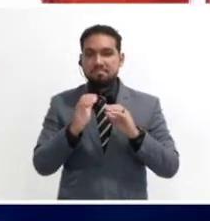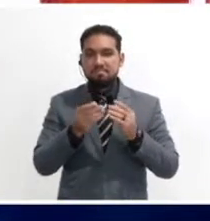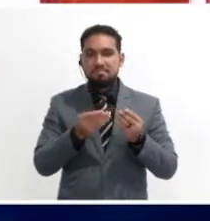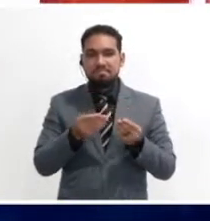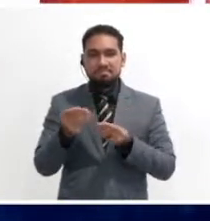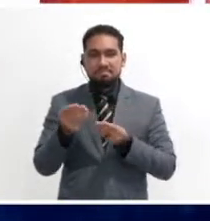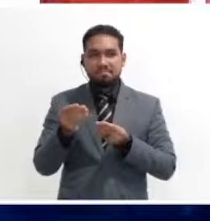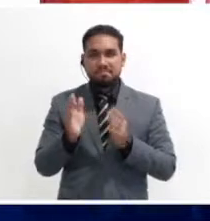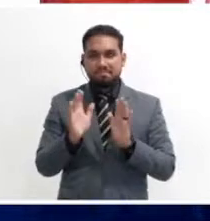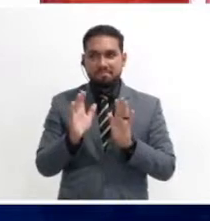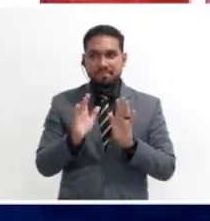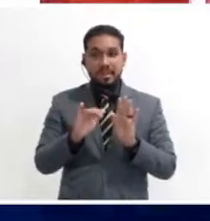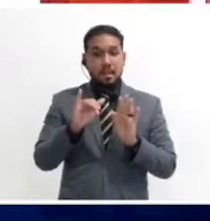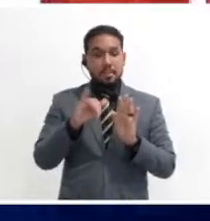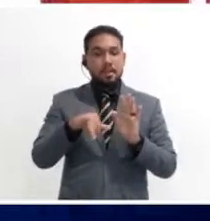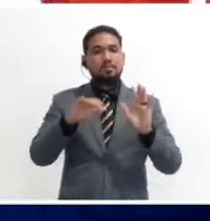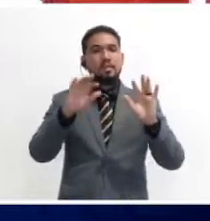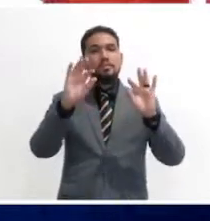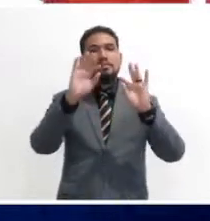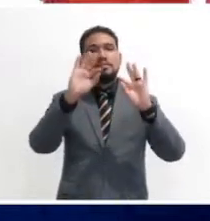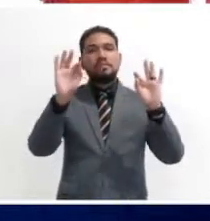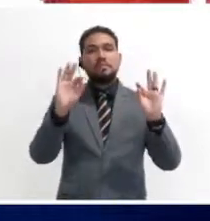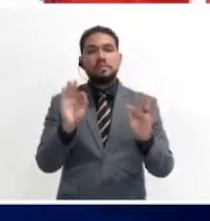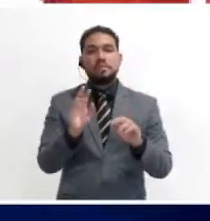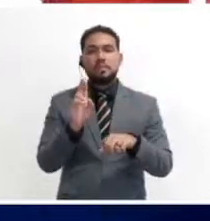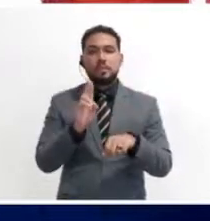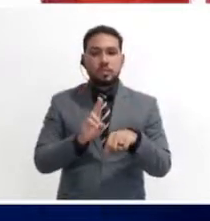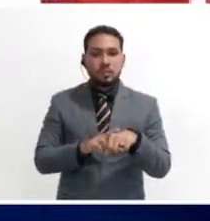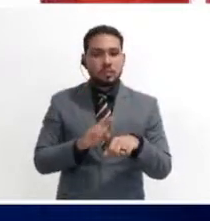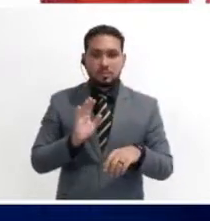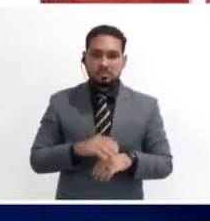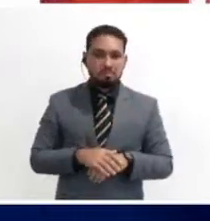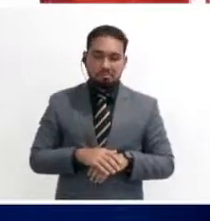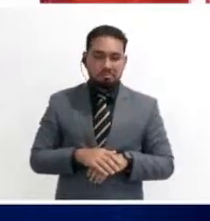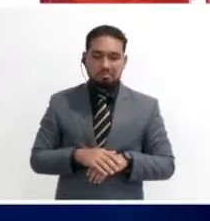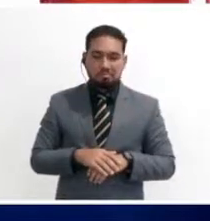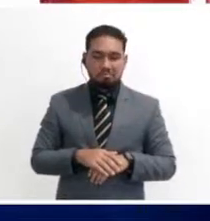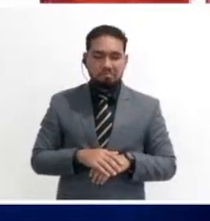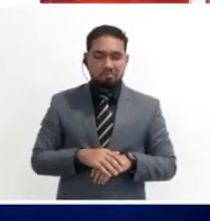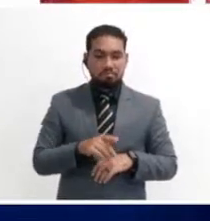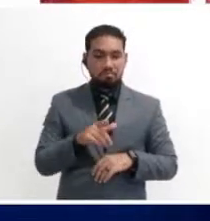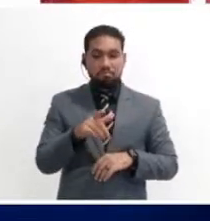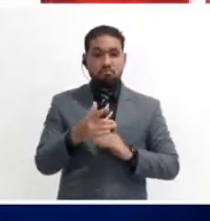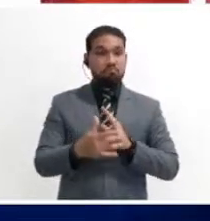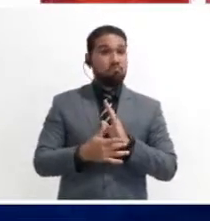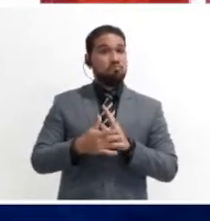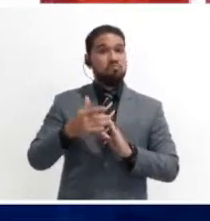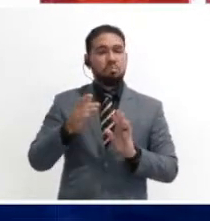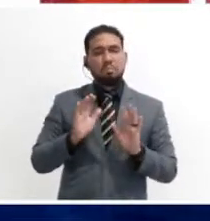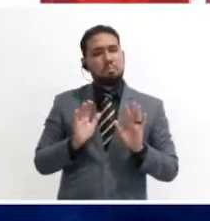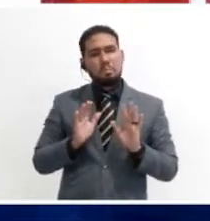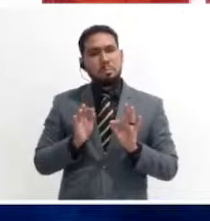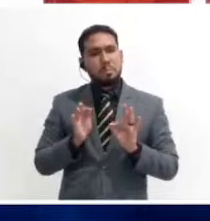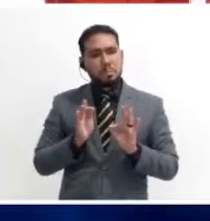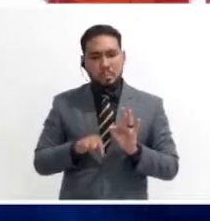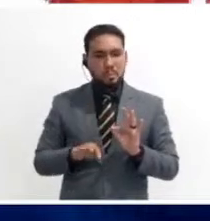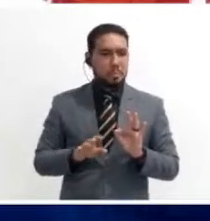not like really new or advanced technology, but very widespread technology.